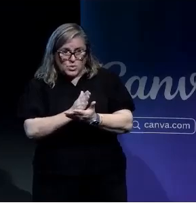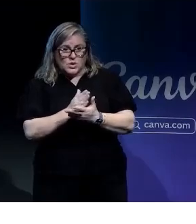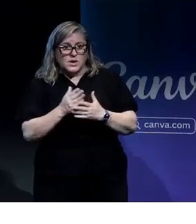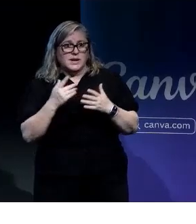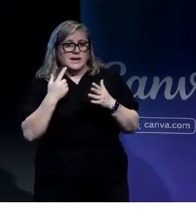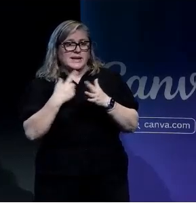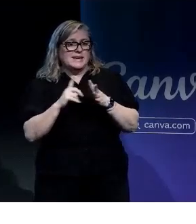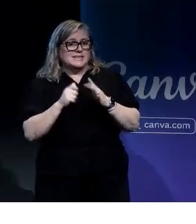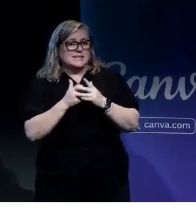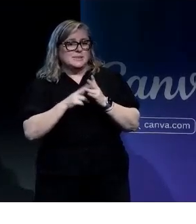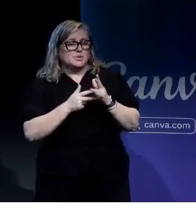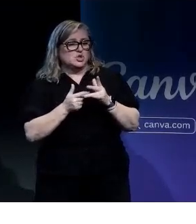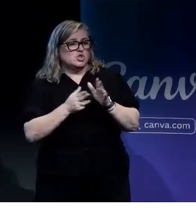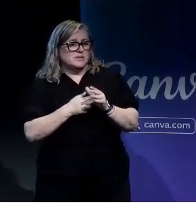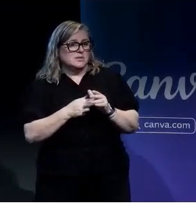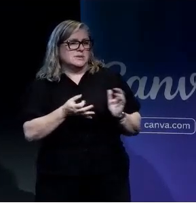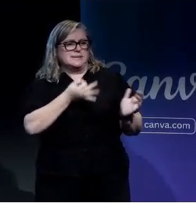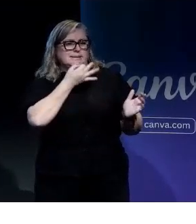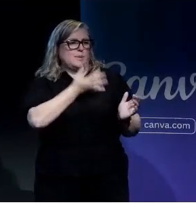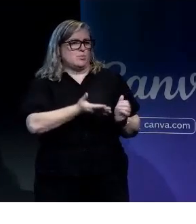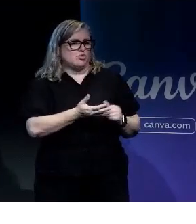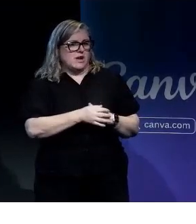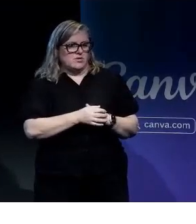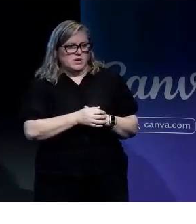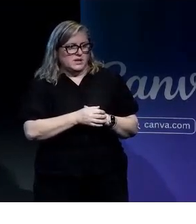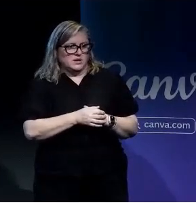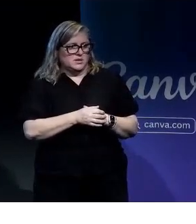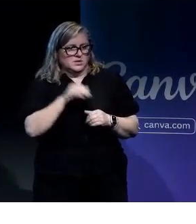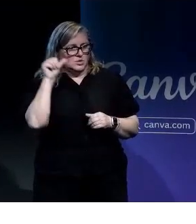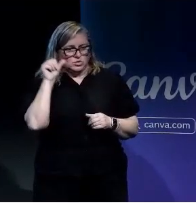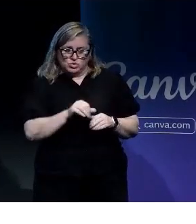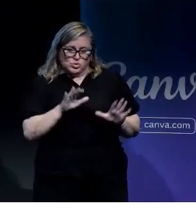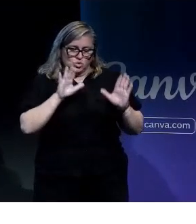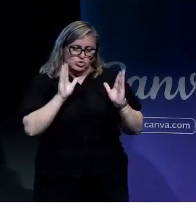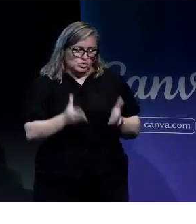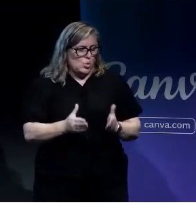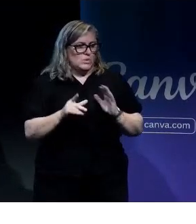are temporary and should be in a very short duration.